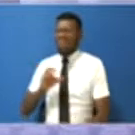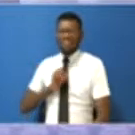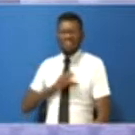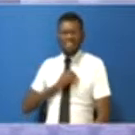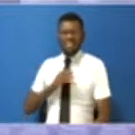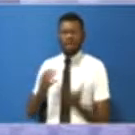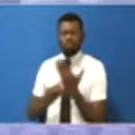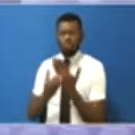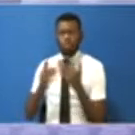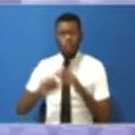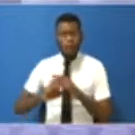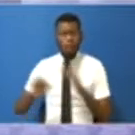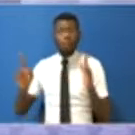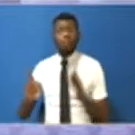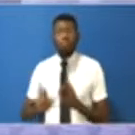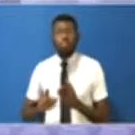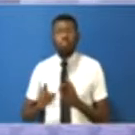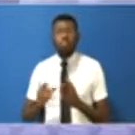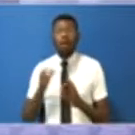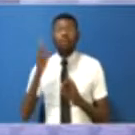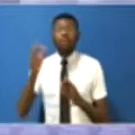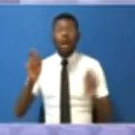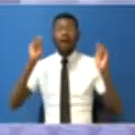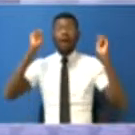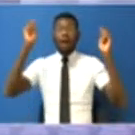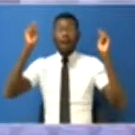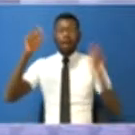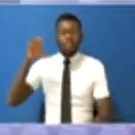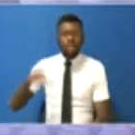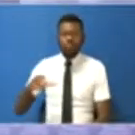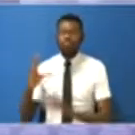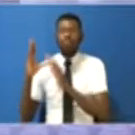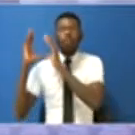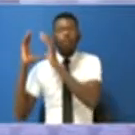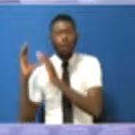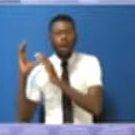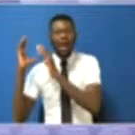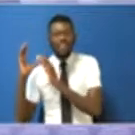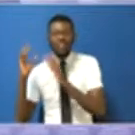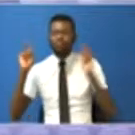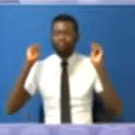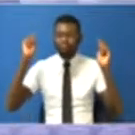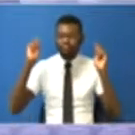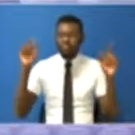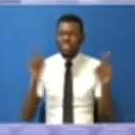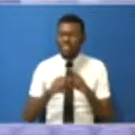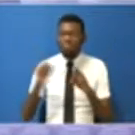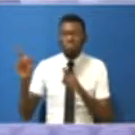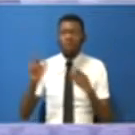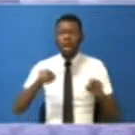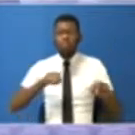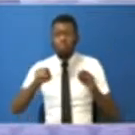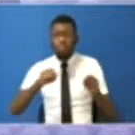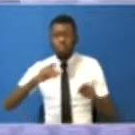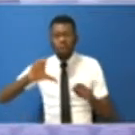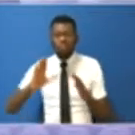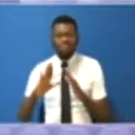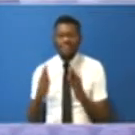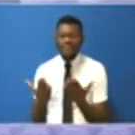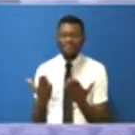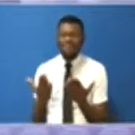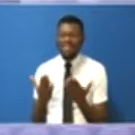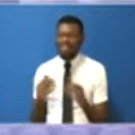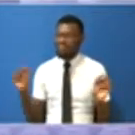tomorrow matatus will strike the next day hawkers will be on the street the next day and and you're trying to run this county by being popular it will not